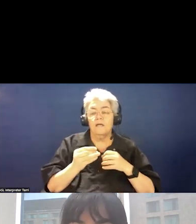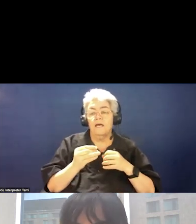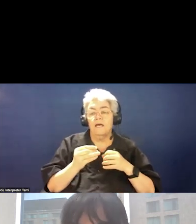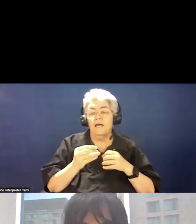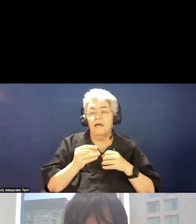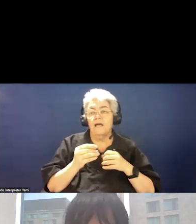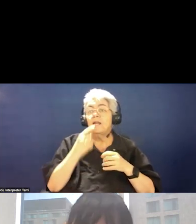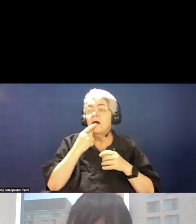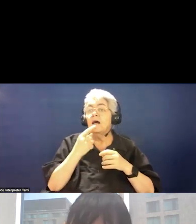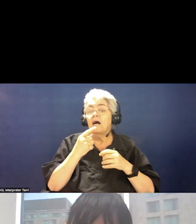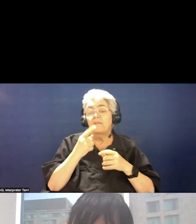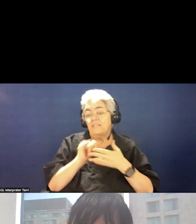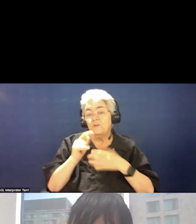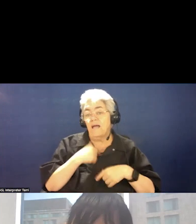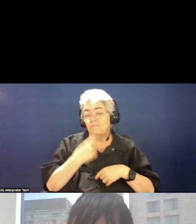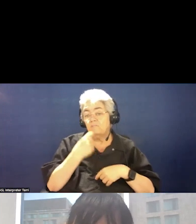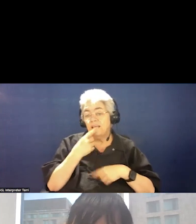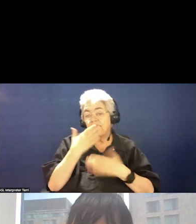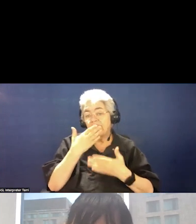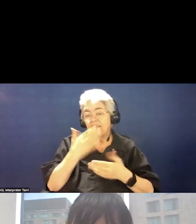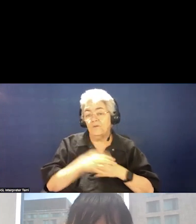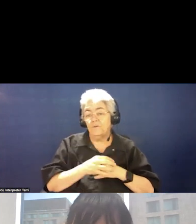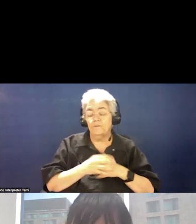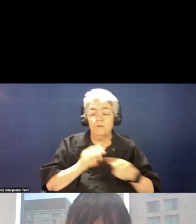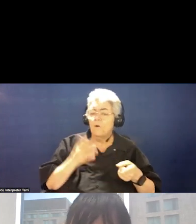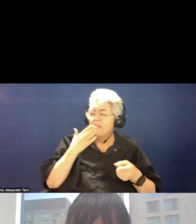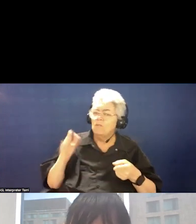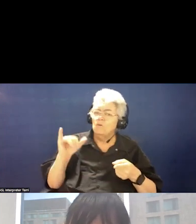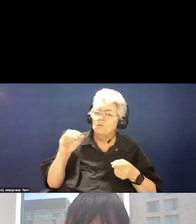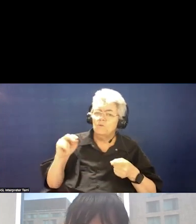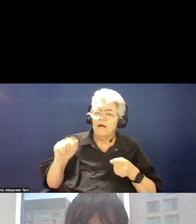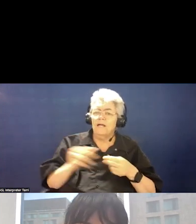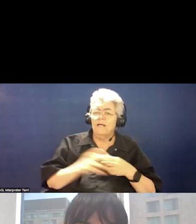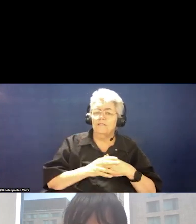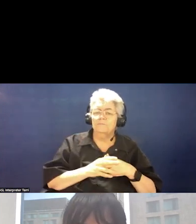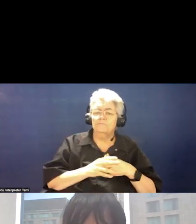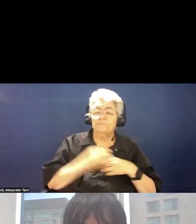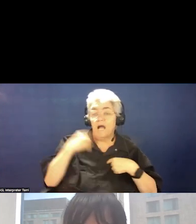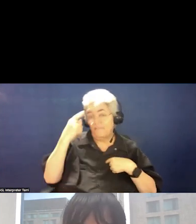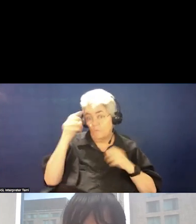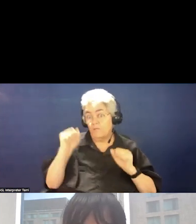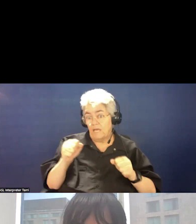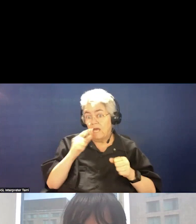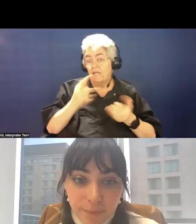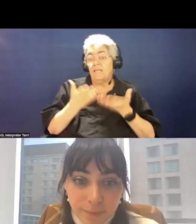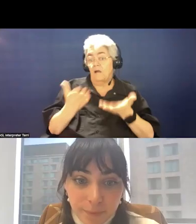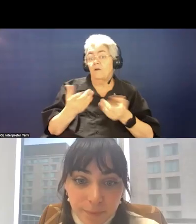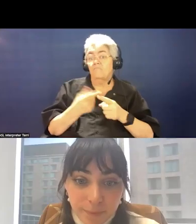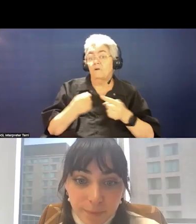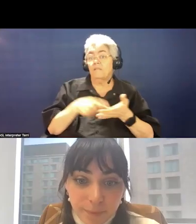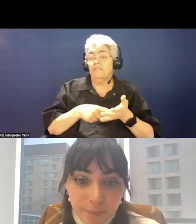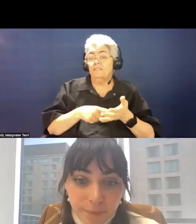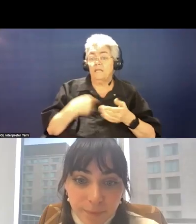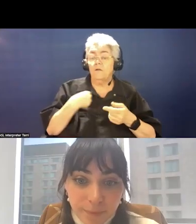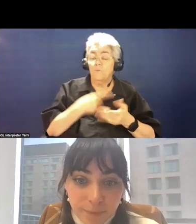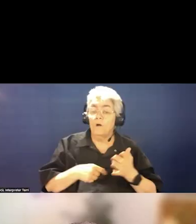all I have to say. Thank you, Brian. No, thank you, Joanna. And I think what we can carry from this is that what we're